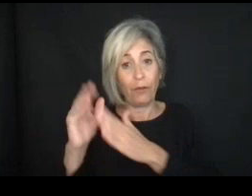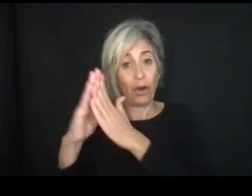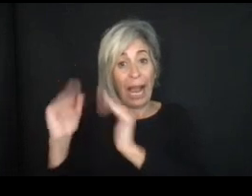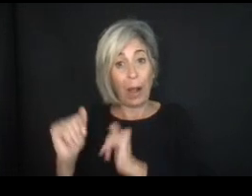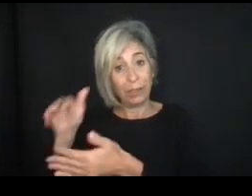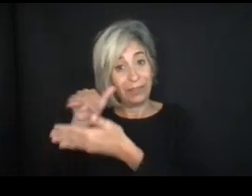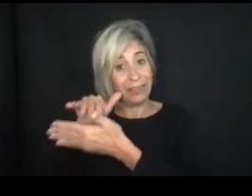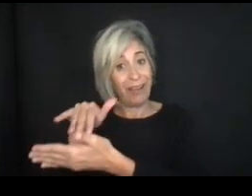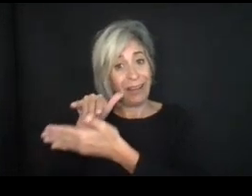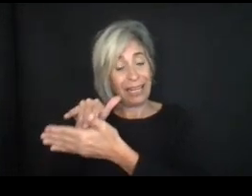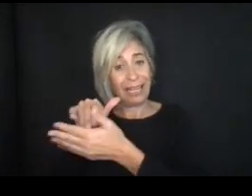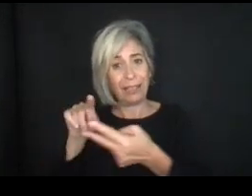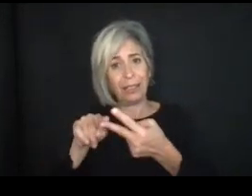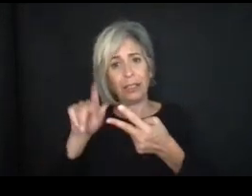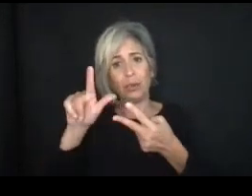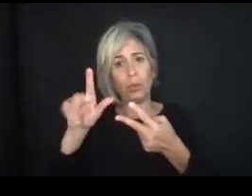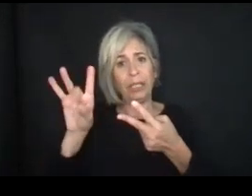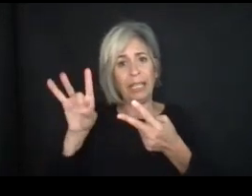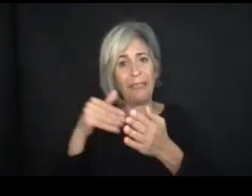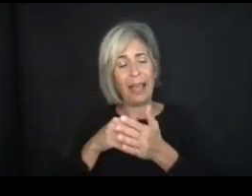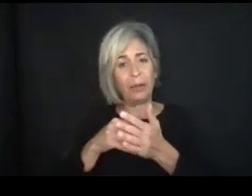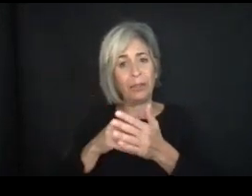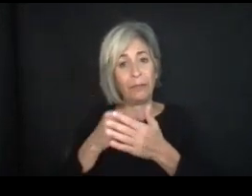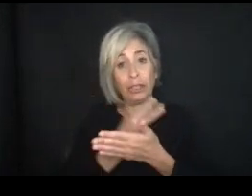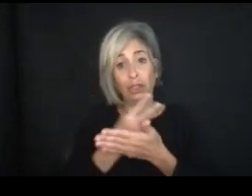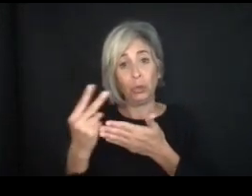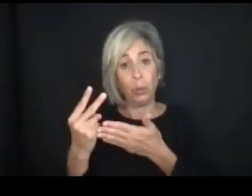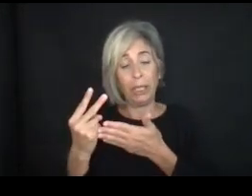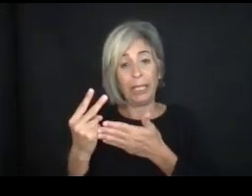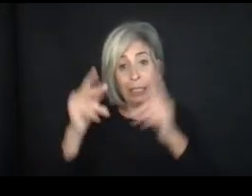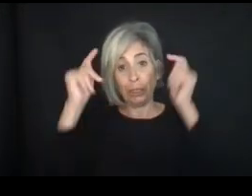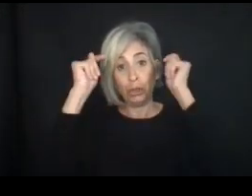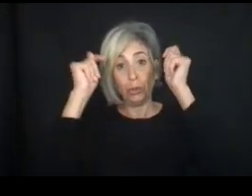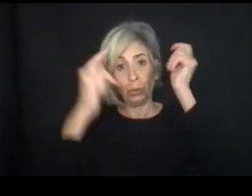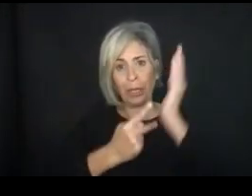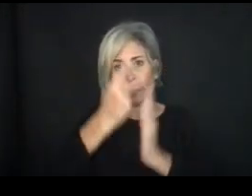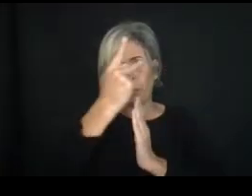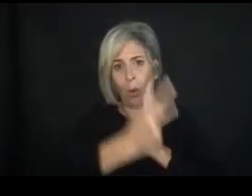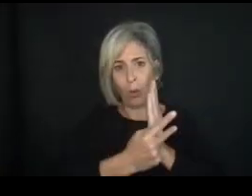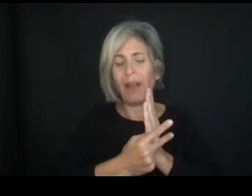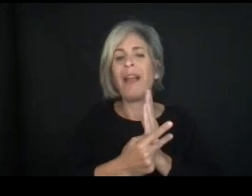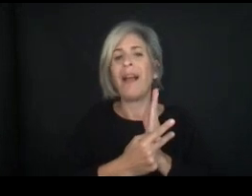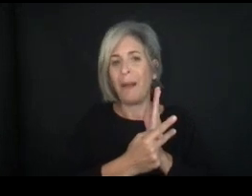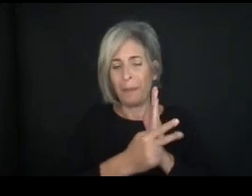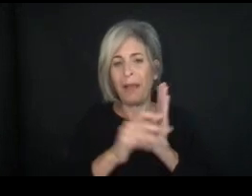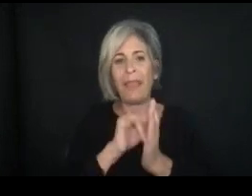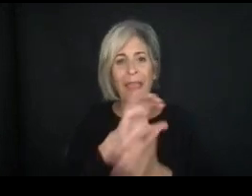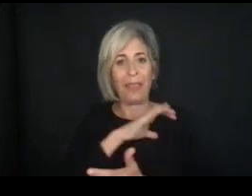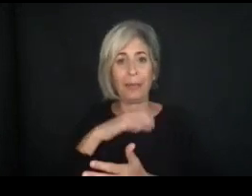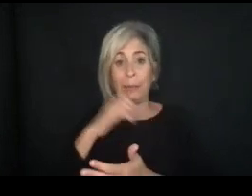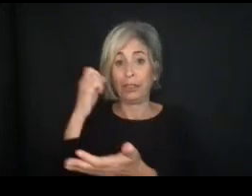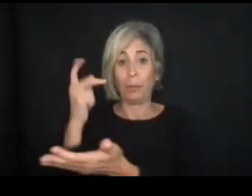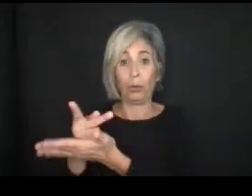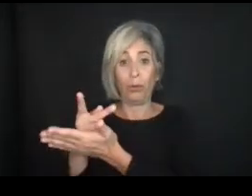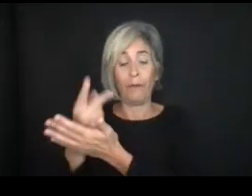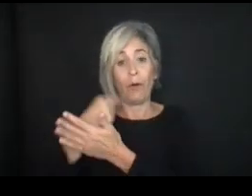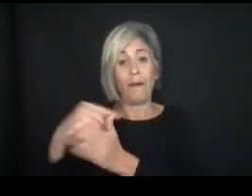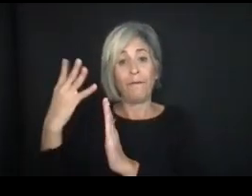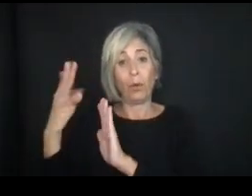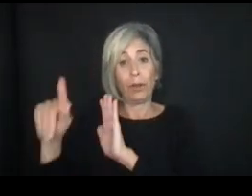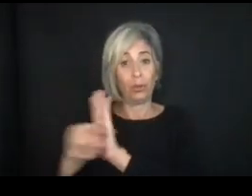study, $28,000 on a 2-week tutoring program that the commission approved. This was for our 4th